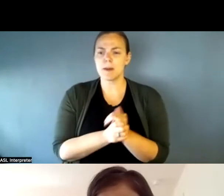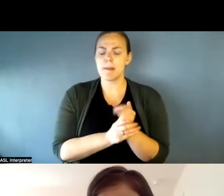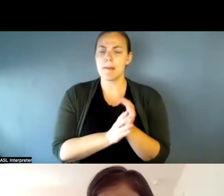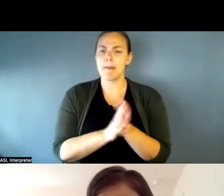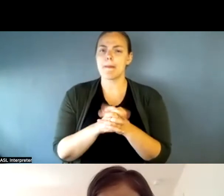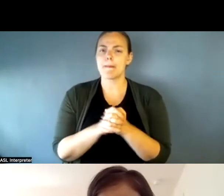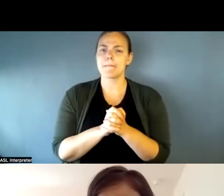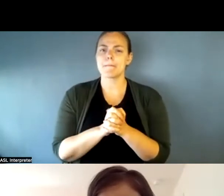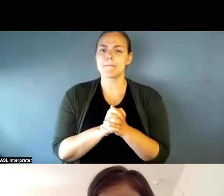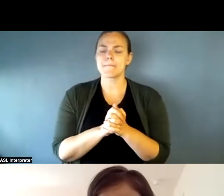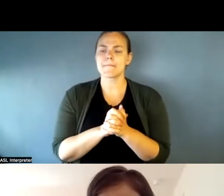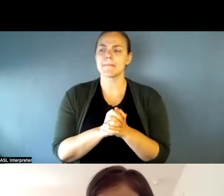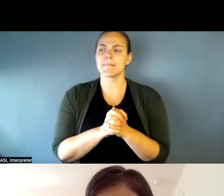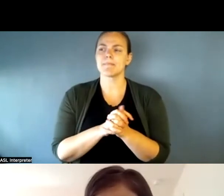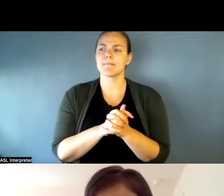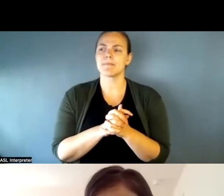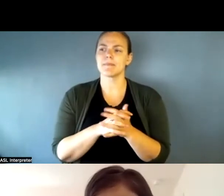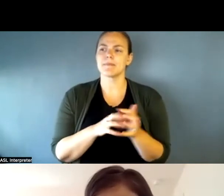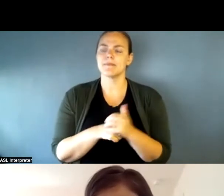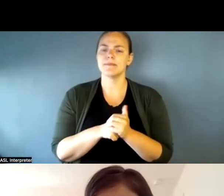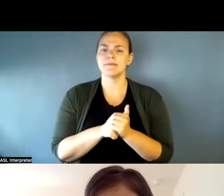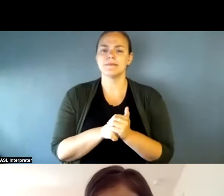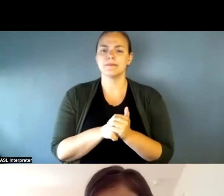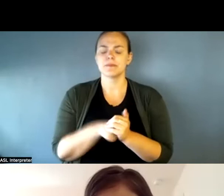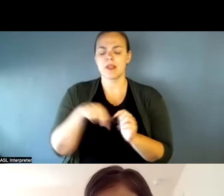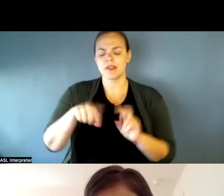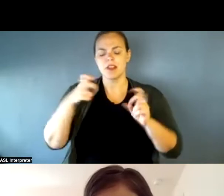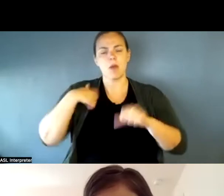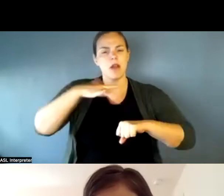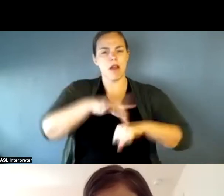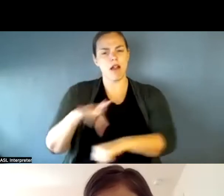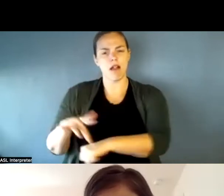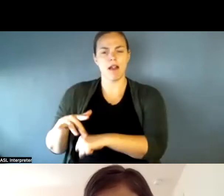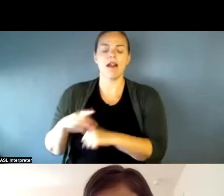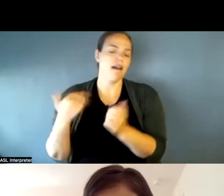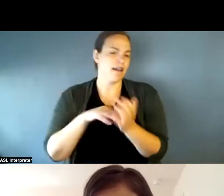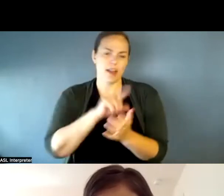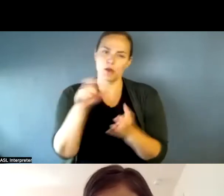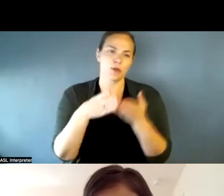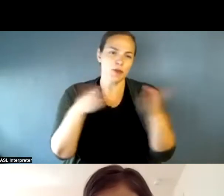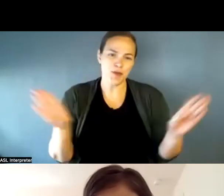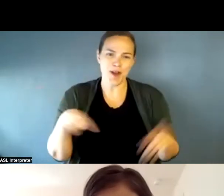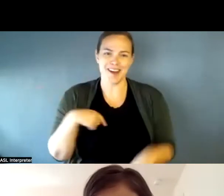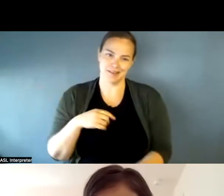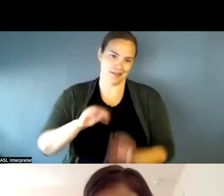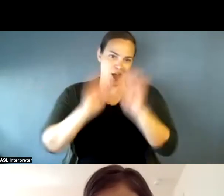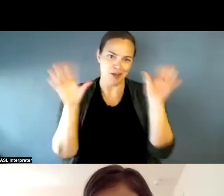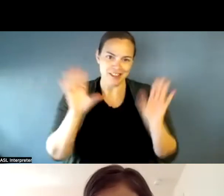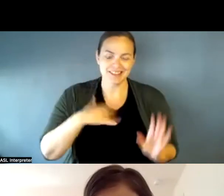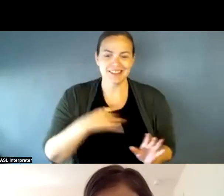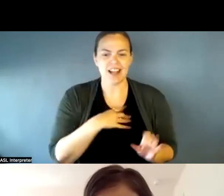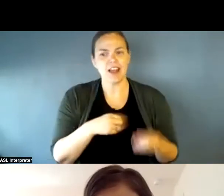One is, and we've sort of been, I guess, touching on this, and this is another really broad question. As you can tell, I like broad